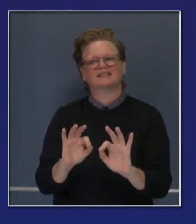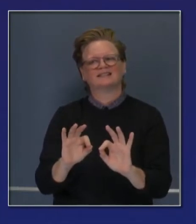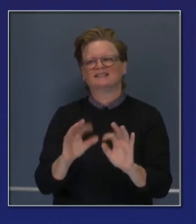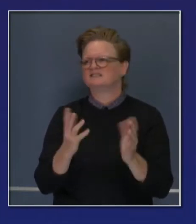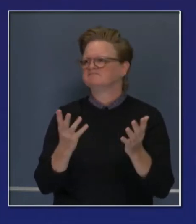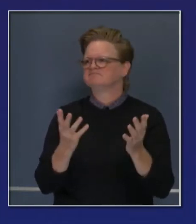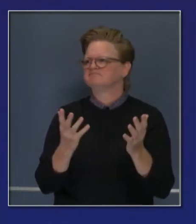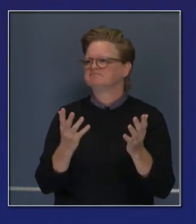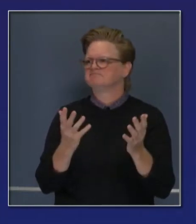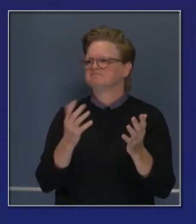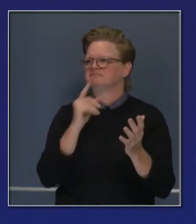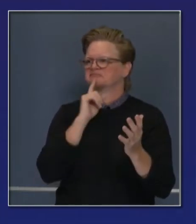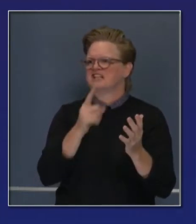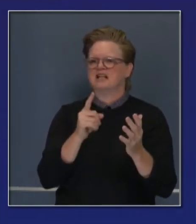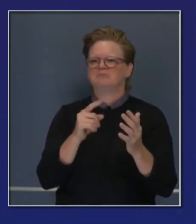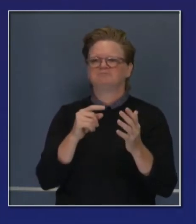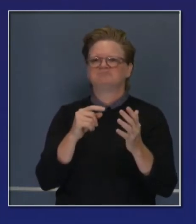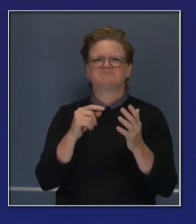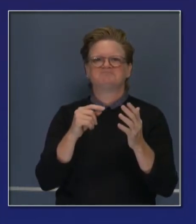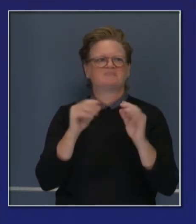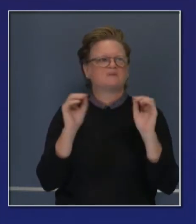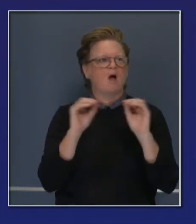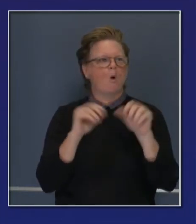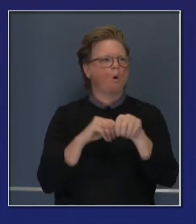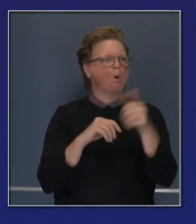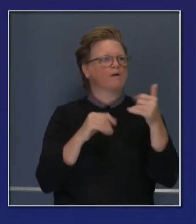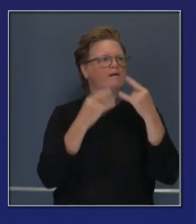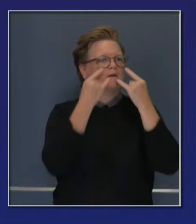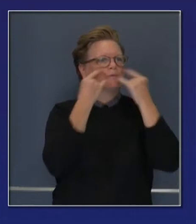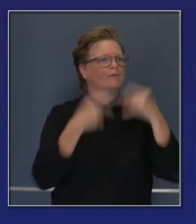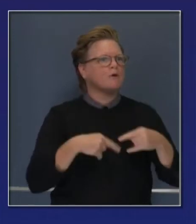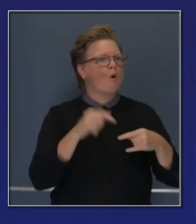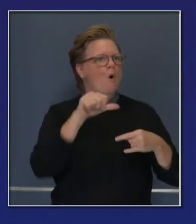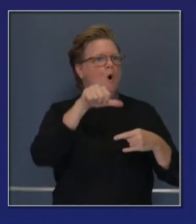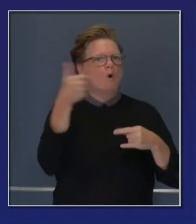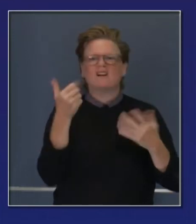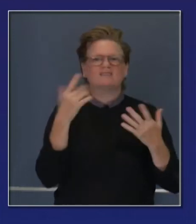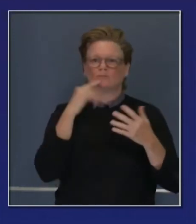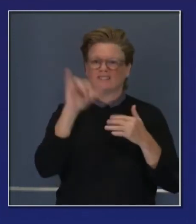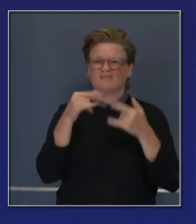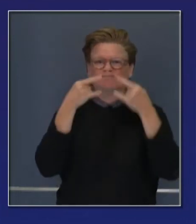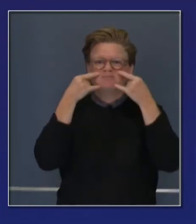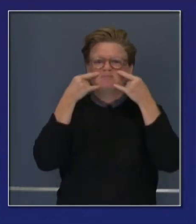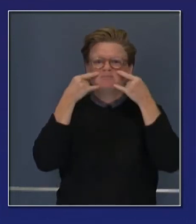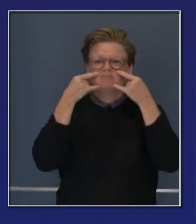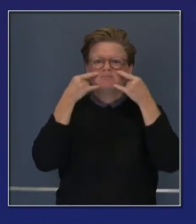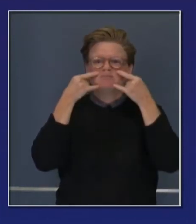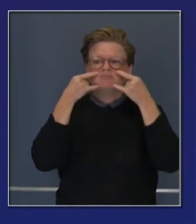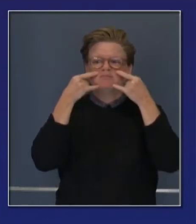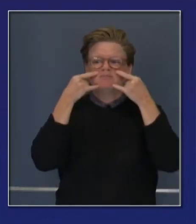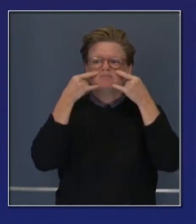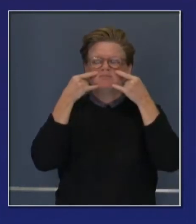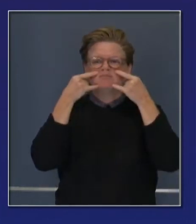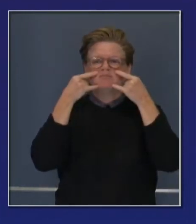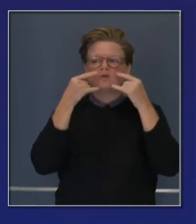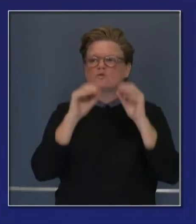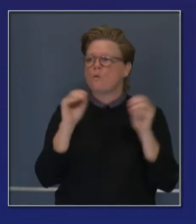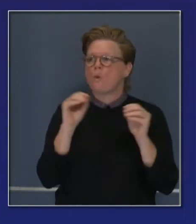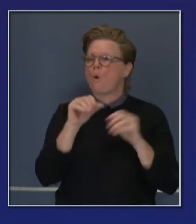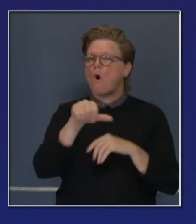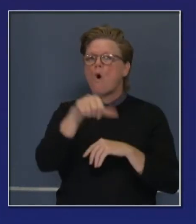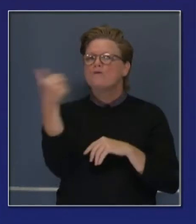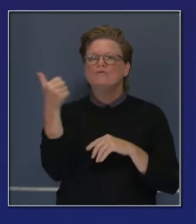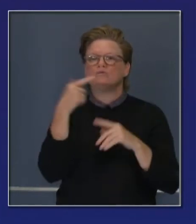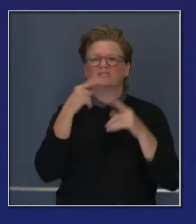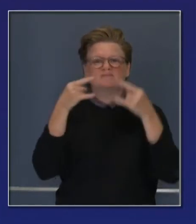for wearing those masks, doing that physical distancing, continue to mind your mother and grandmother by washing your